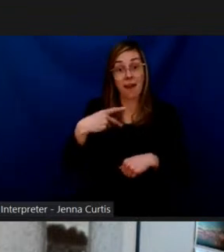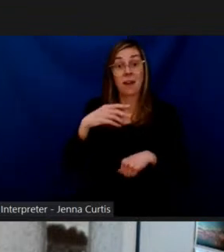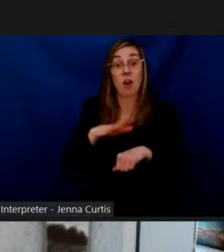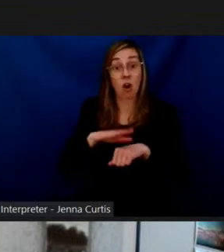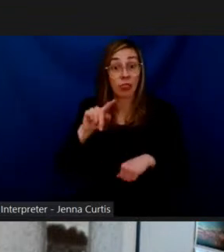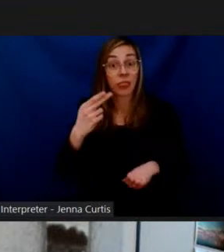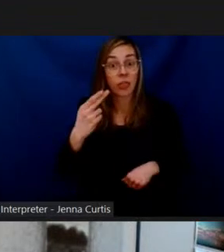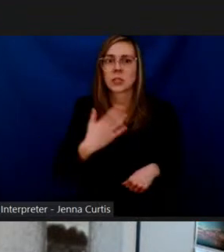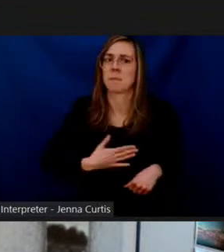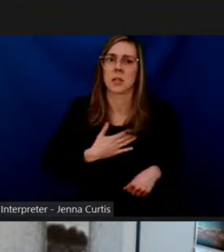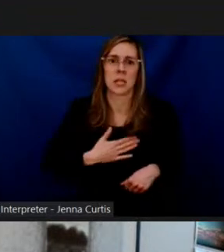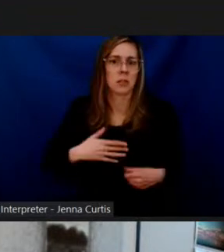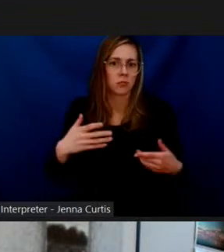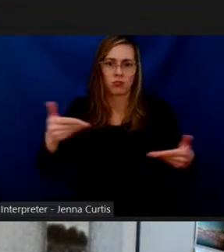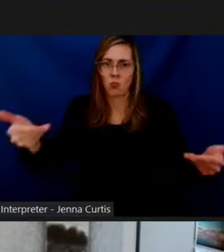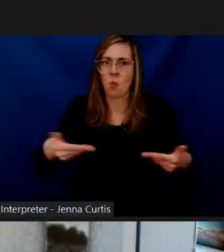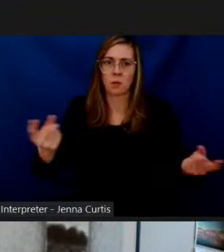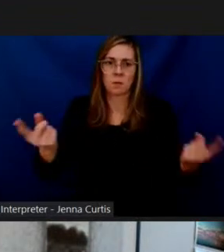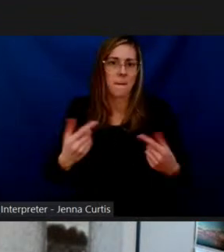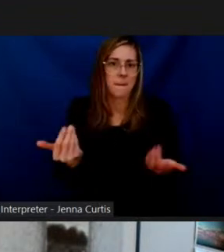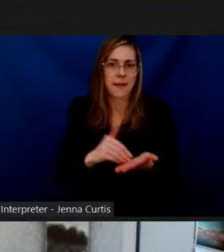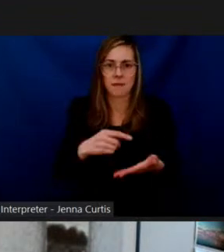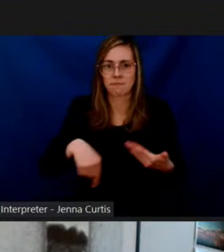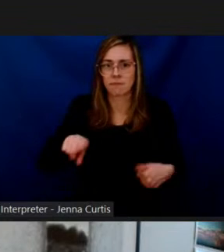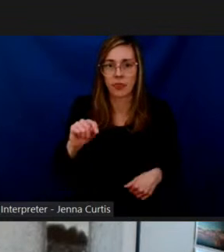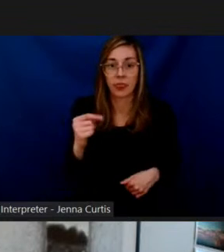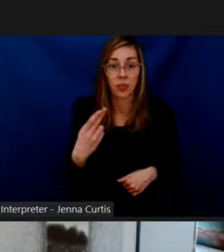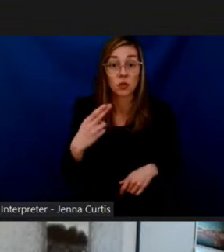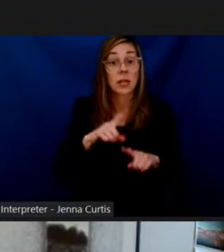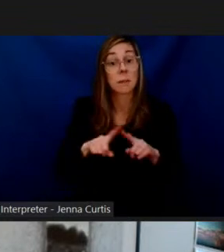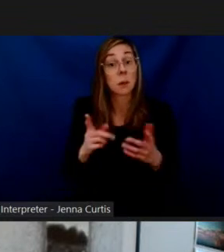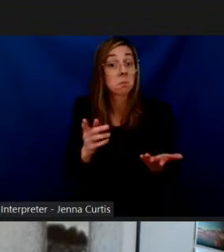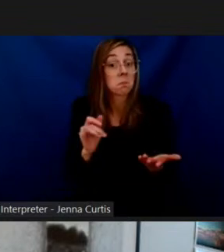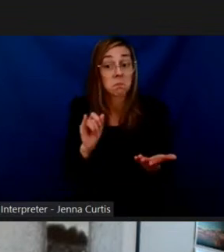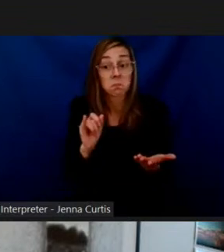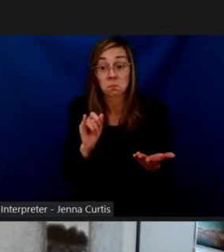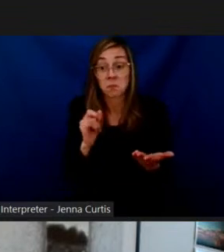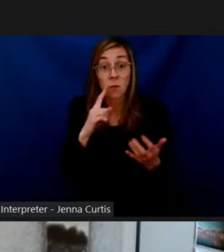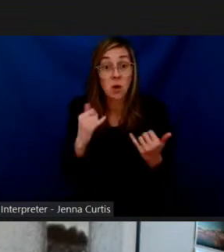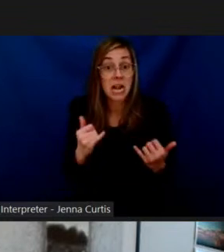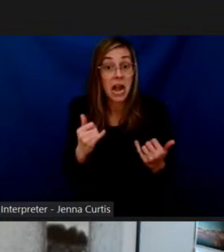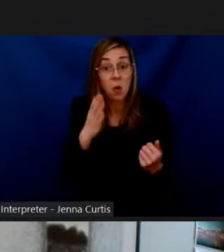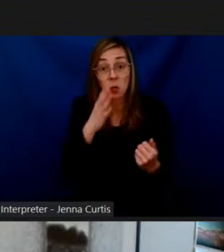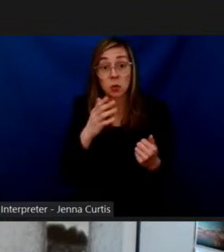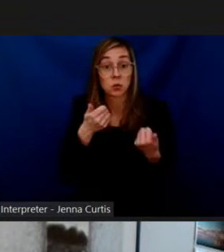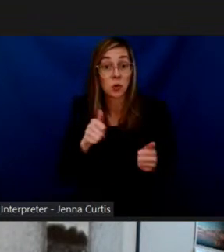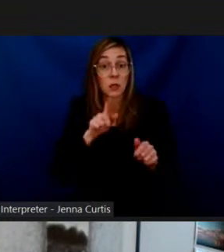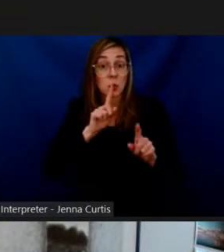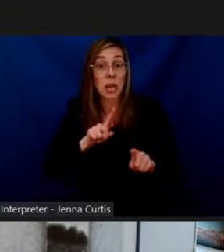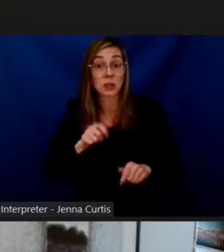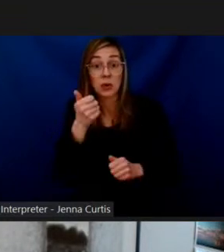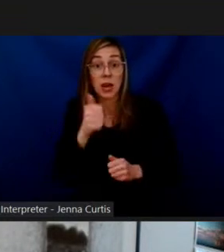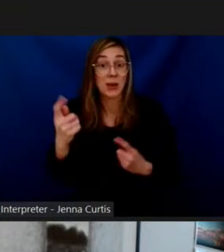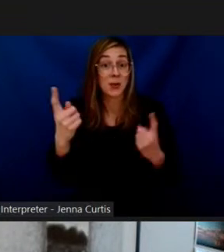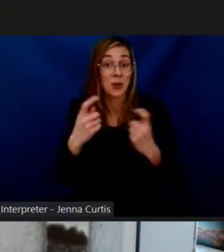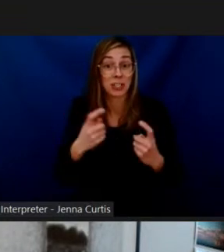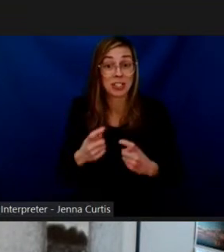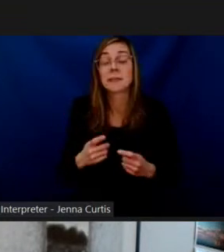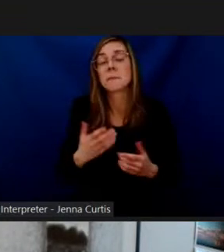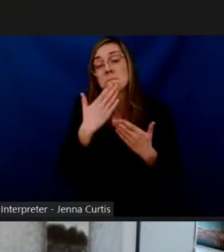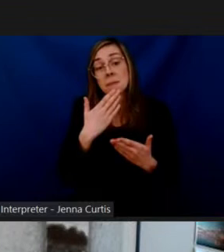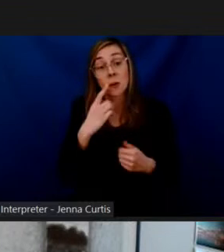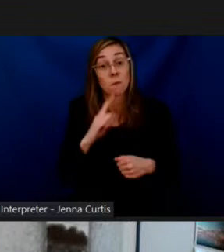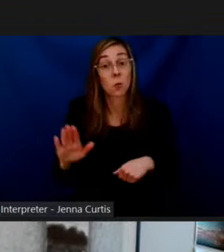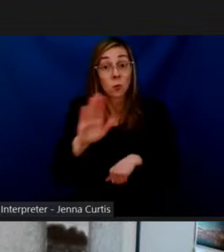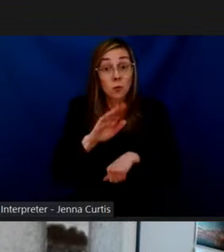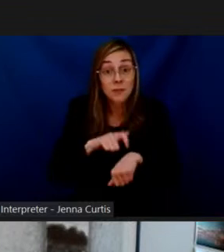people to return. But in the meanwhile, we'll try to answer as many questions as we can in writing as well. That thank you all for your time,